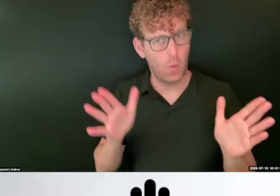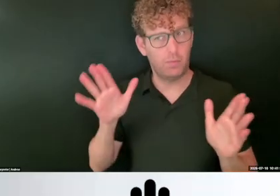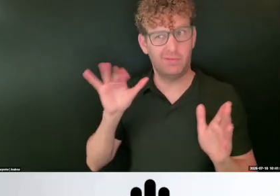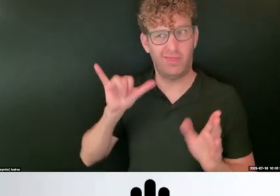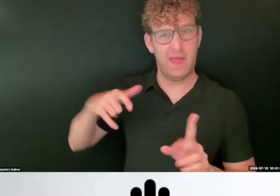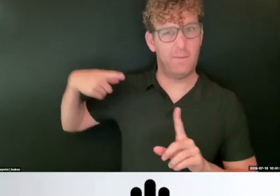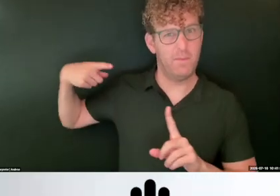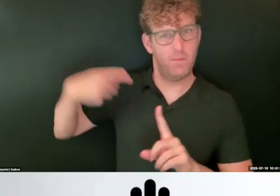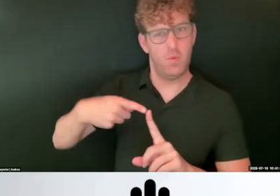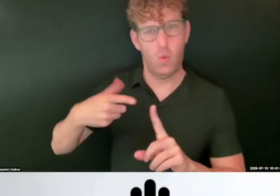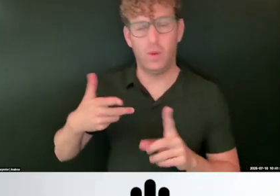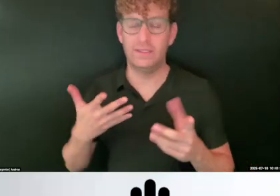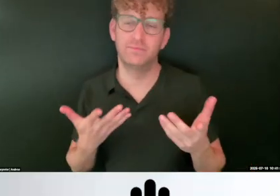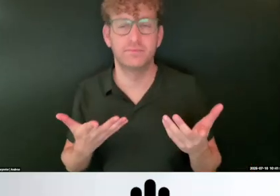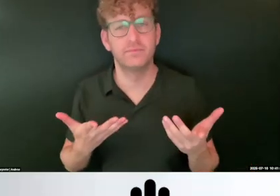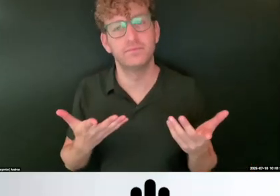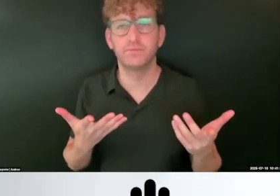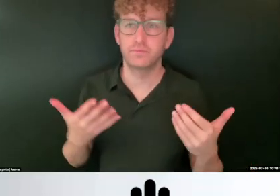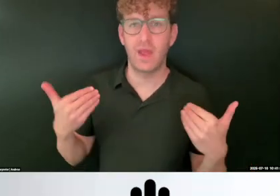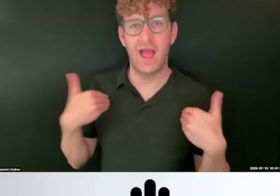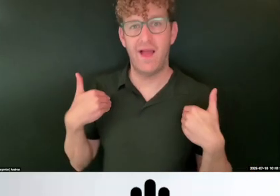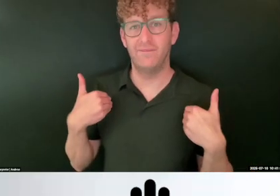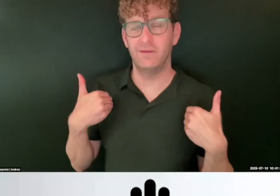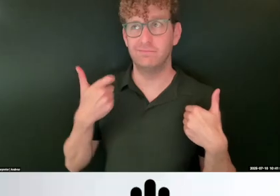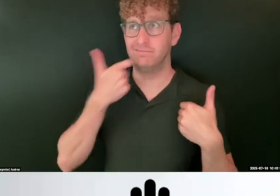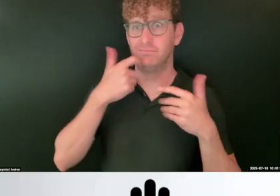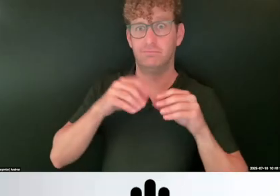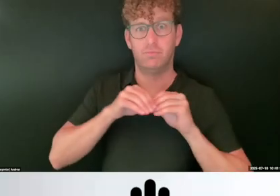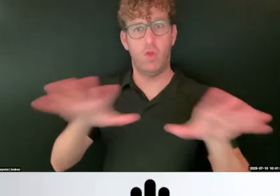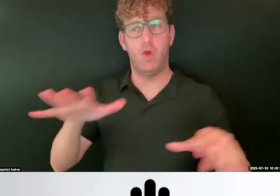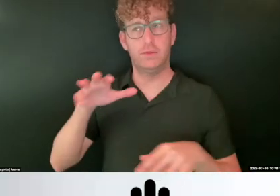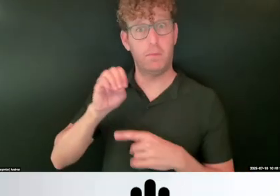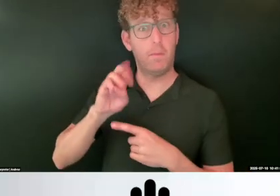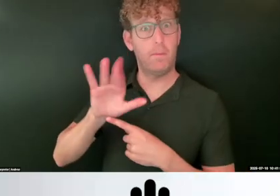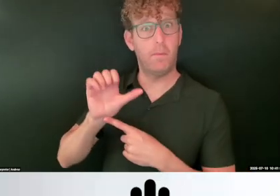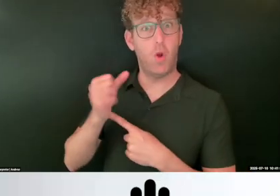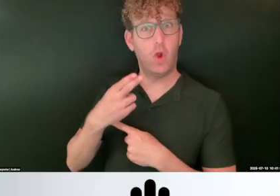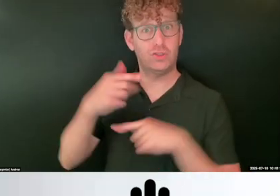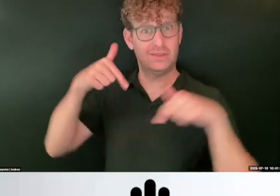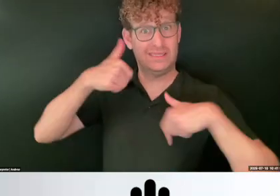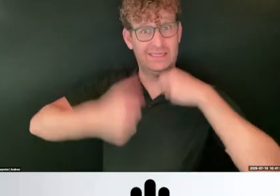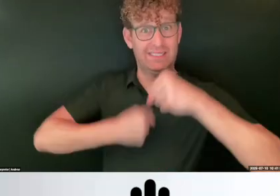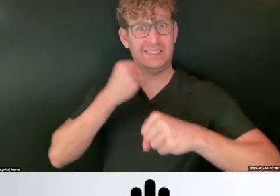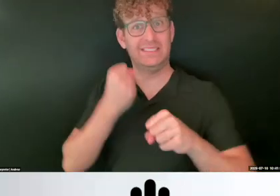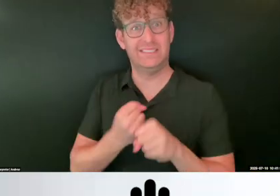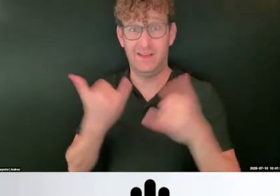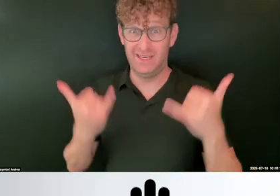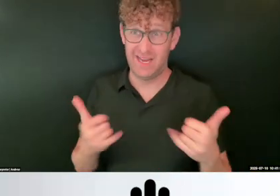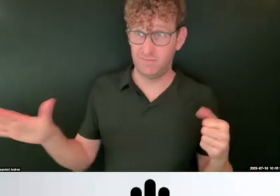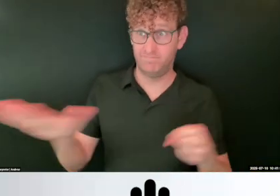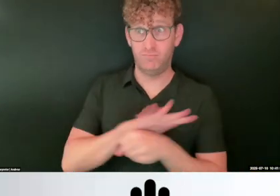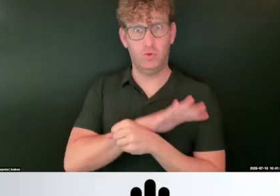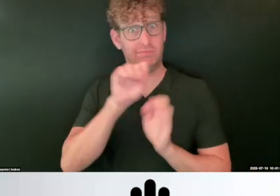in March of this year it went fully statewide. So DCAP now encapsulates all of